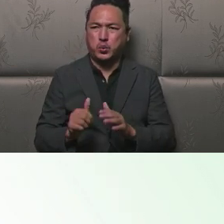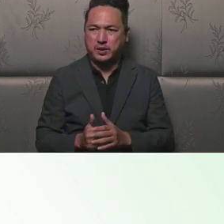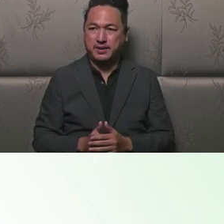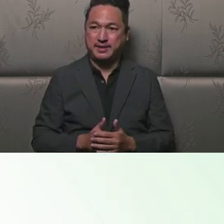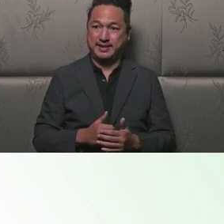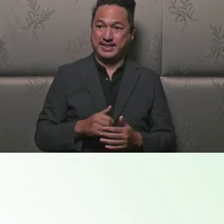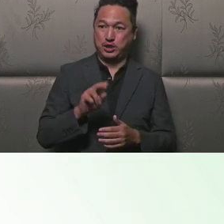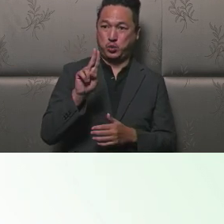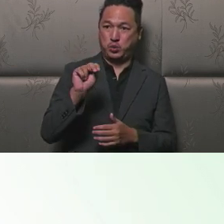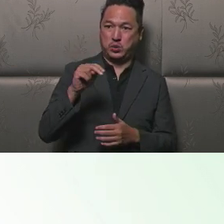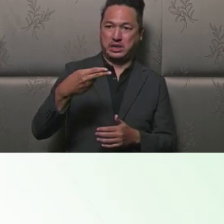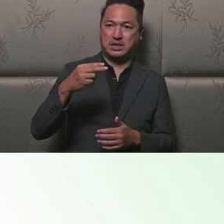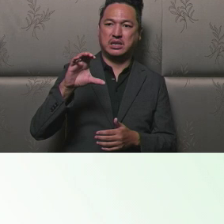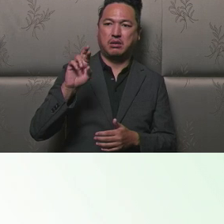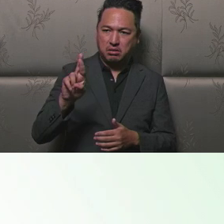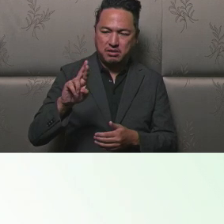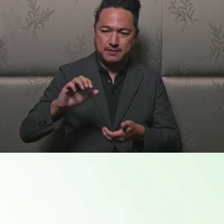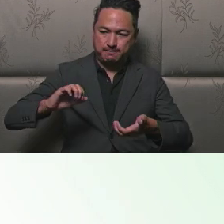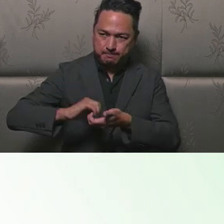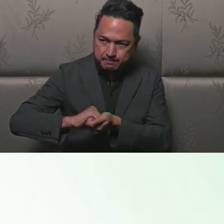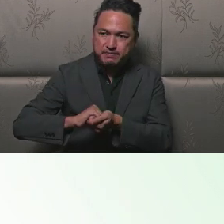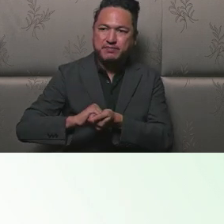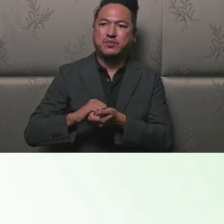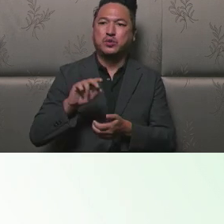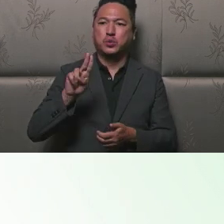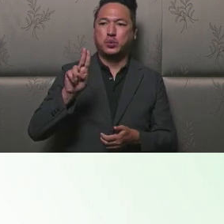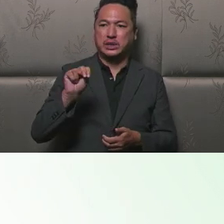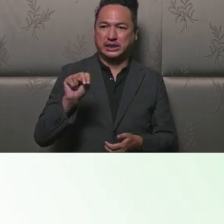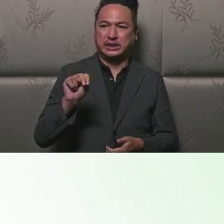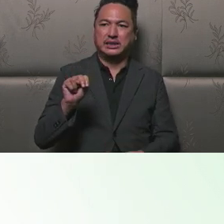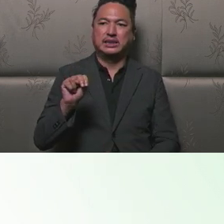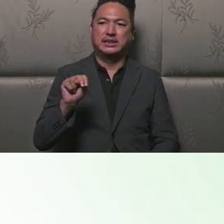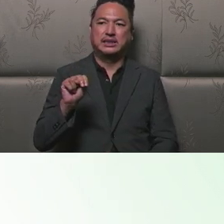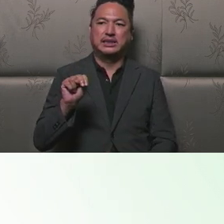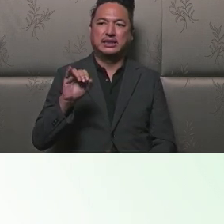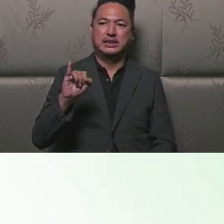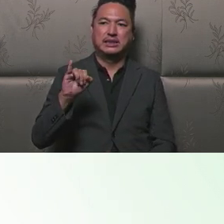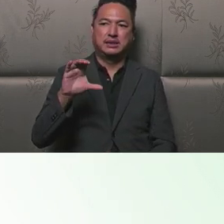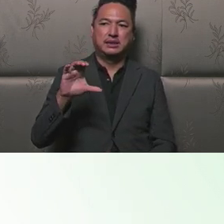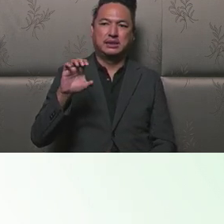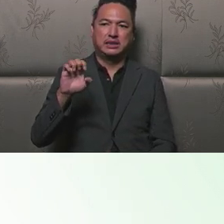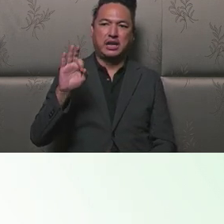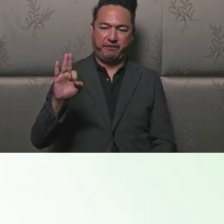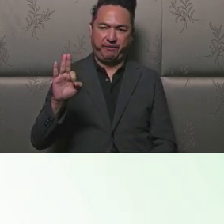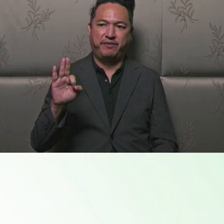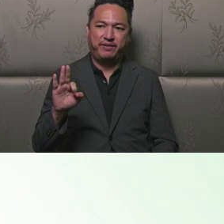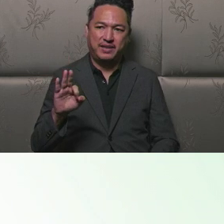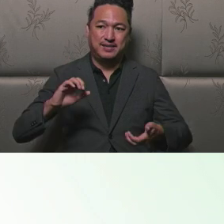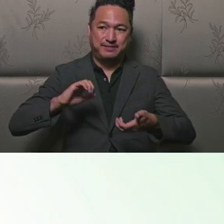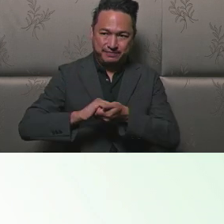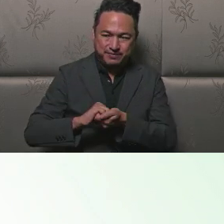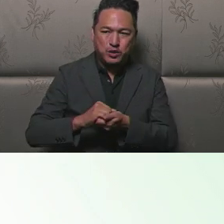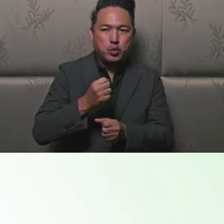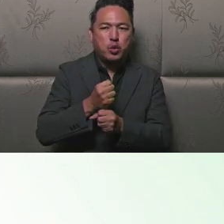we have strategic frameworks, and here we've been able to tap into their expertise and bring that into the